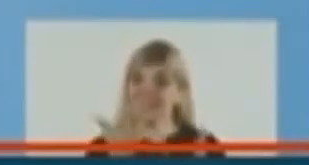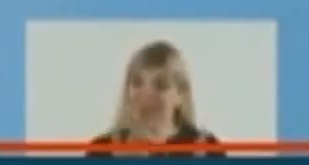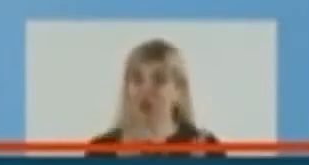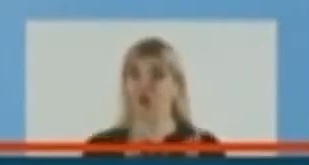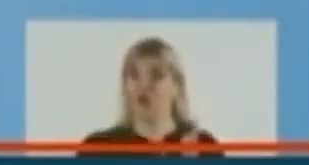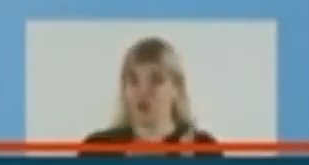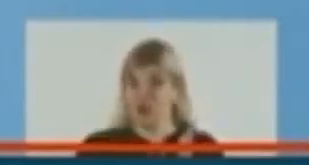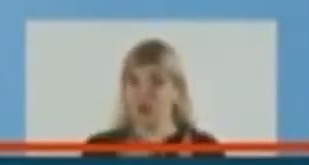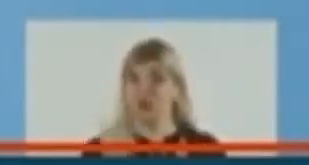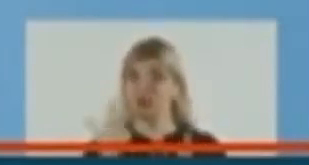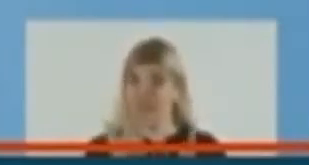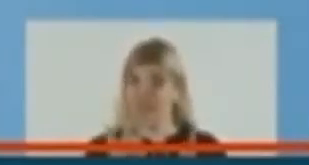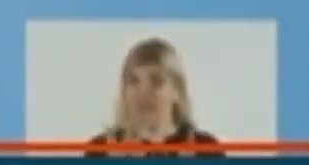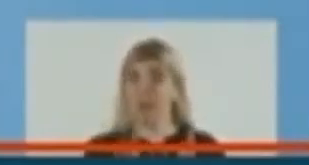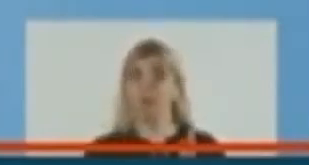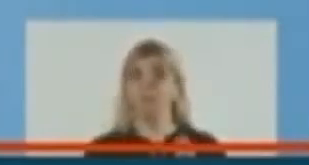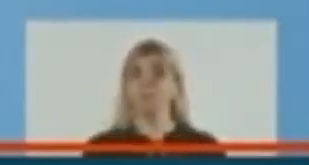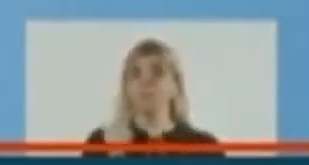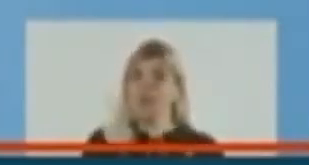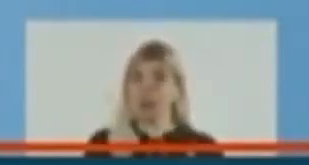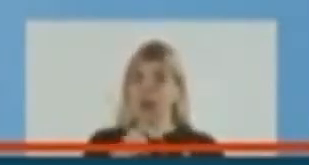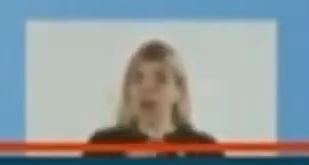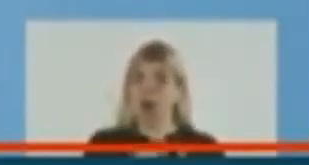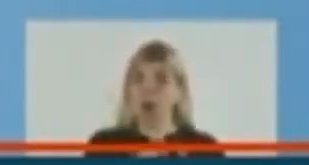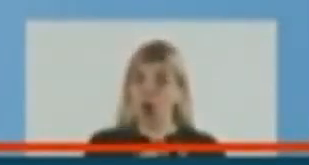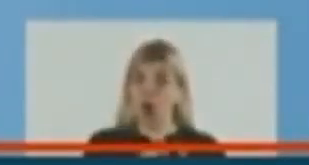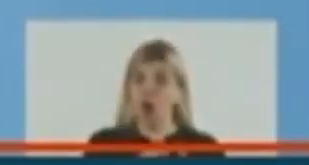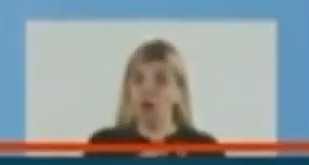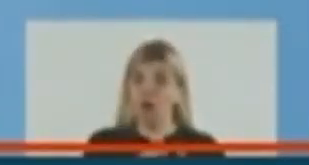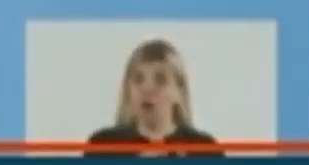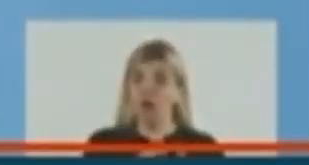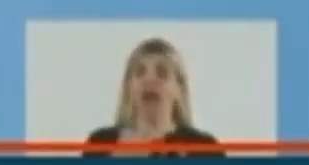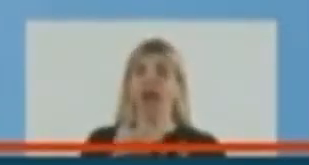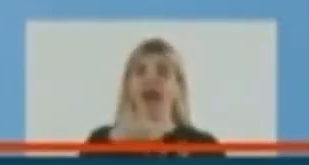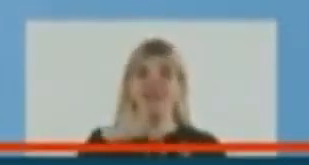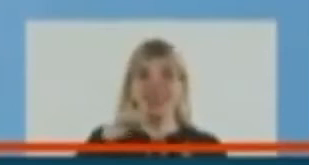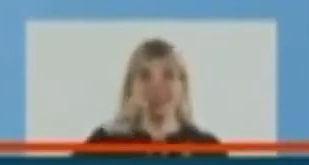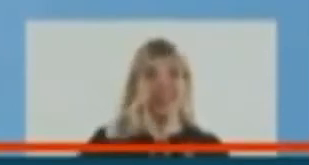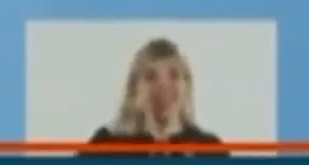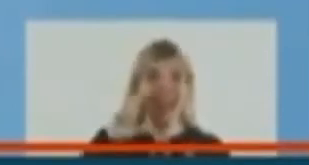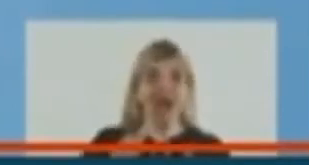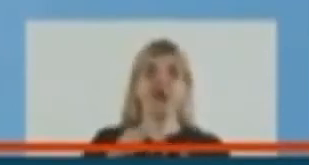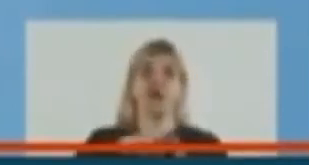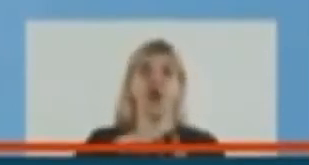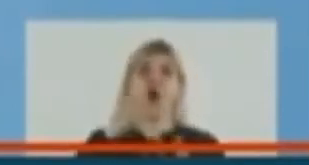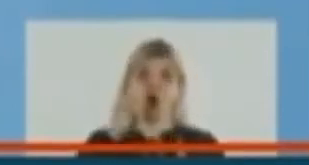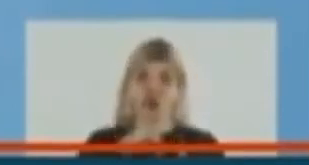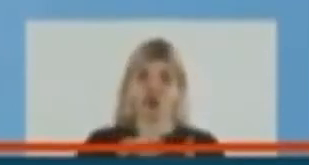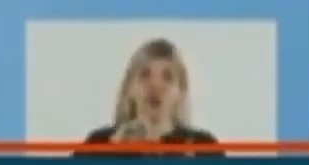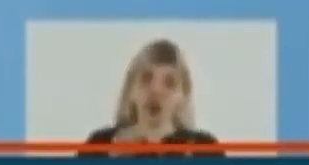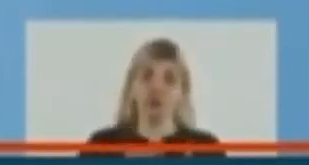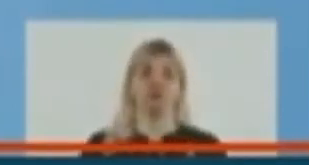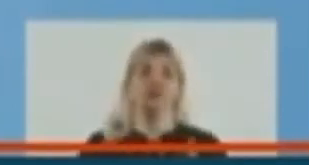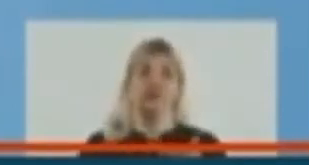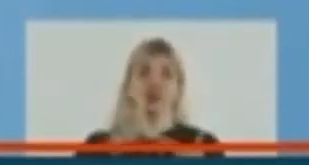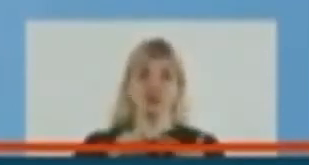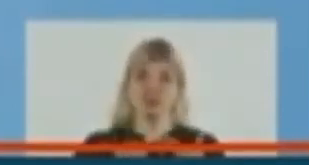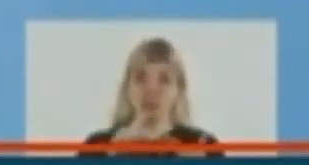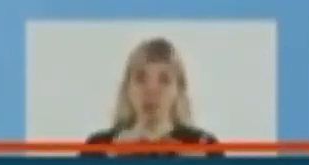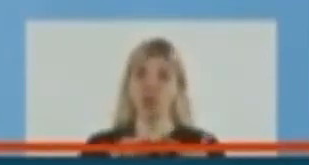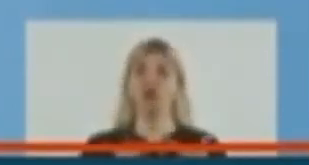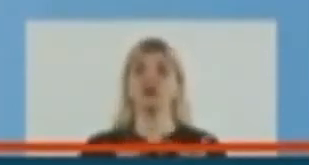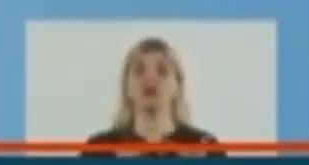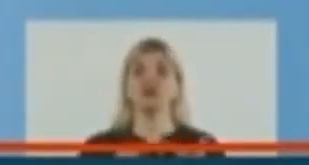at Oxford University. The second was with COVAX, which is an agency, an organization created by the United